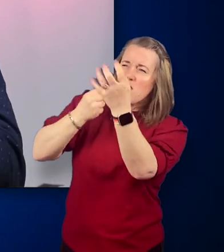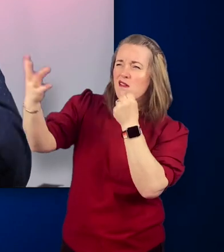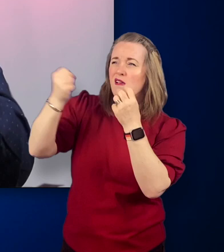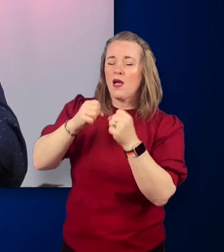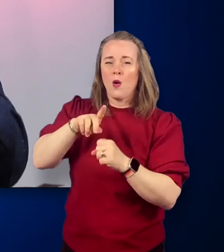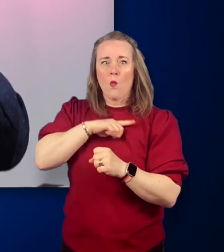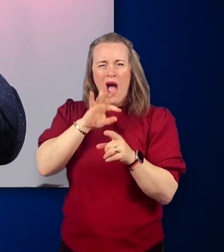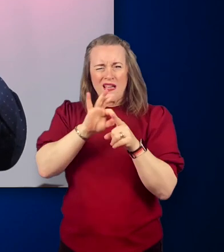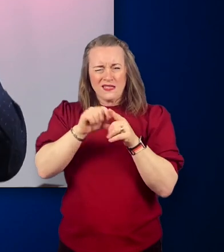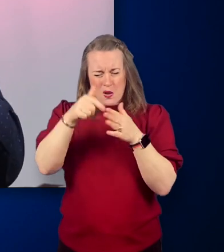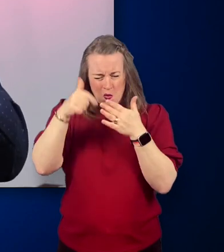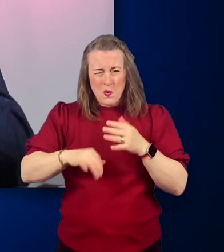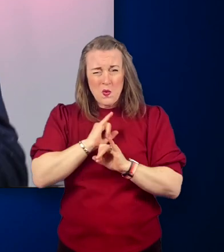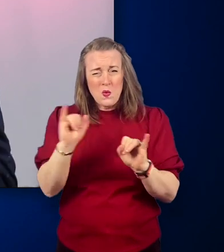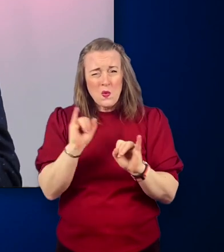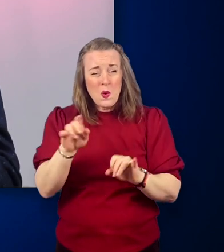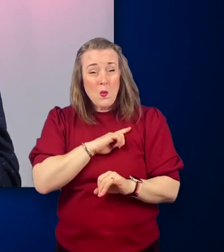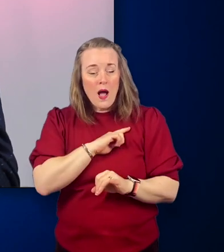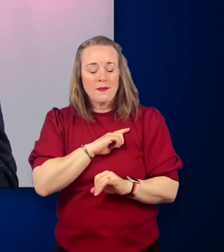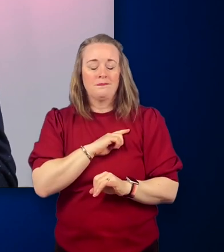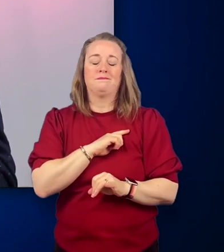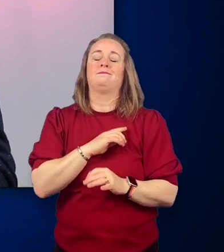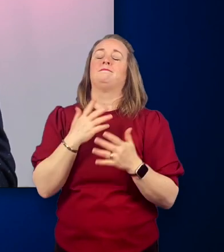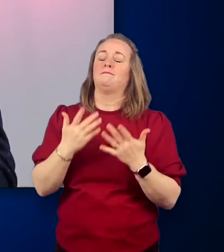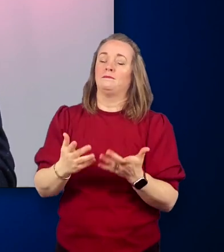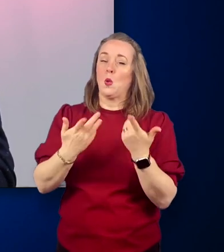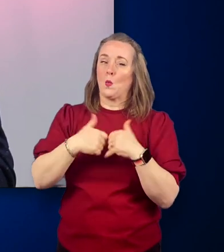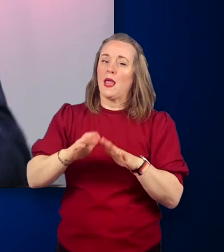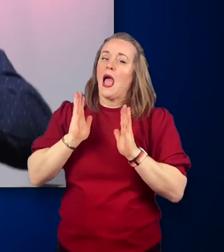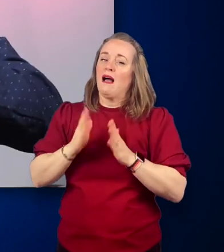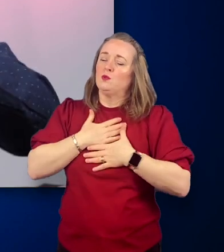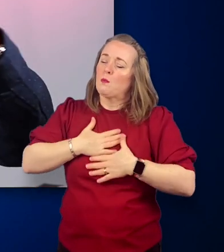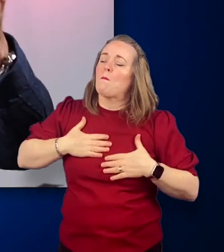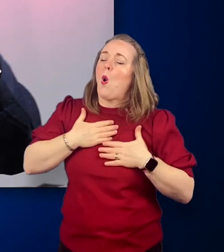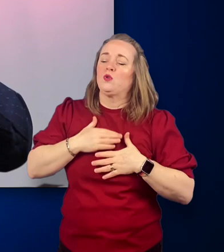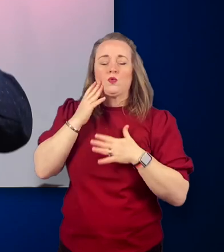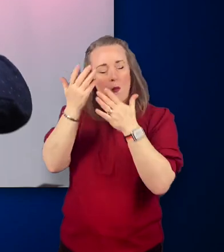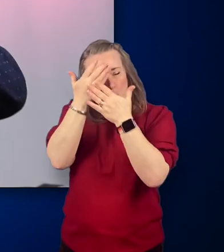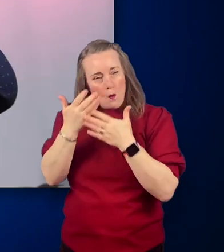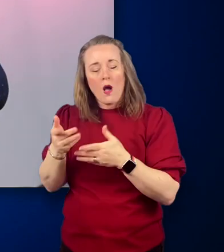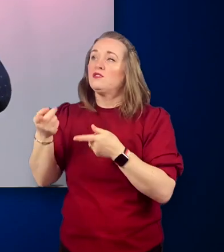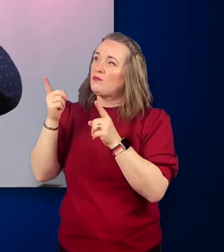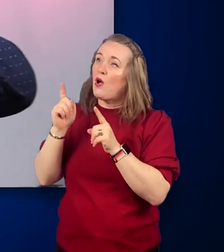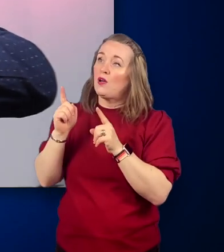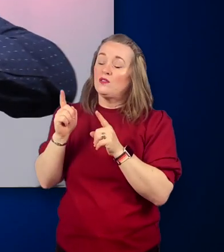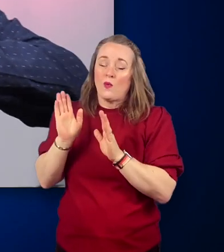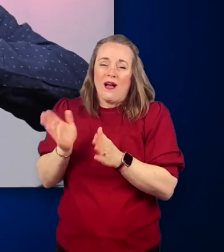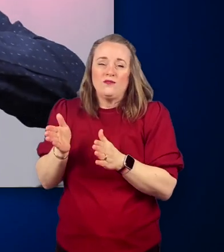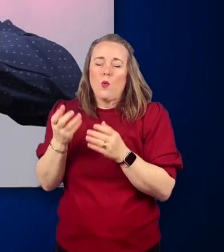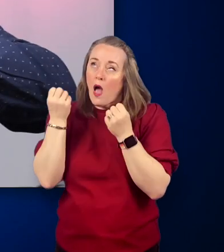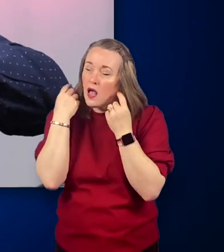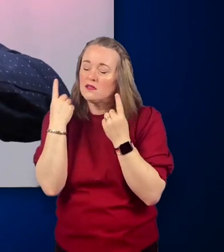cannot worship God without your emotions being stirred. And the Savior of the world who comes in on